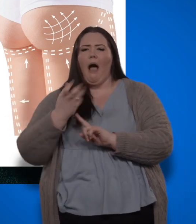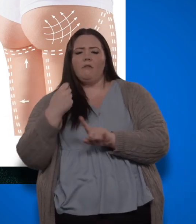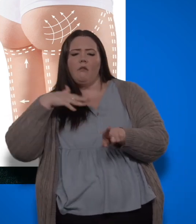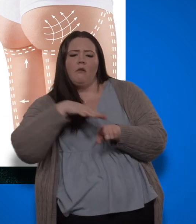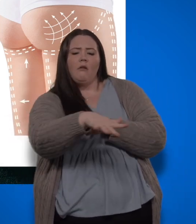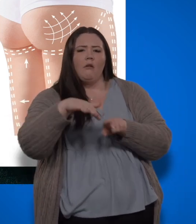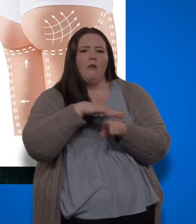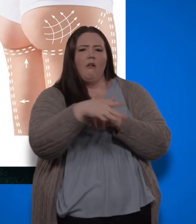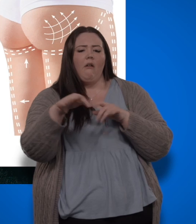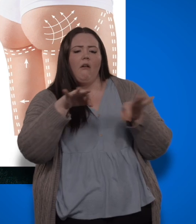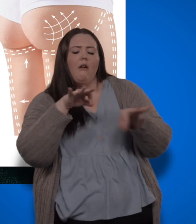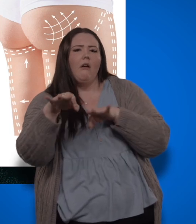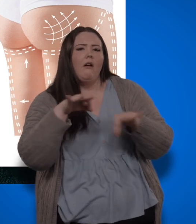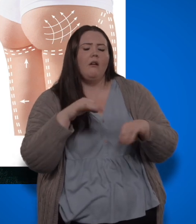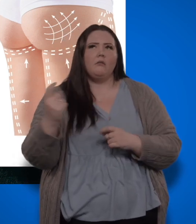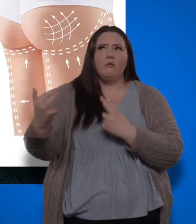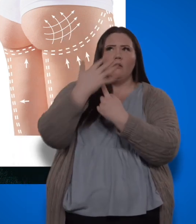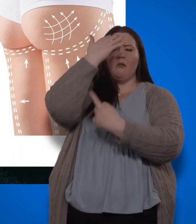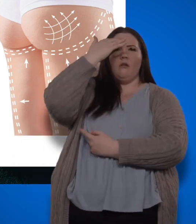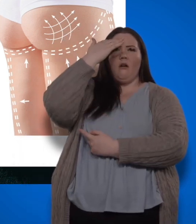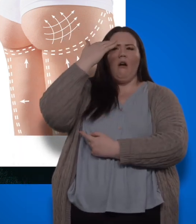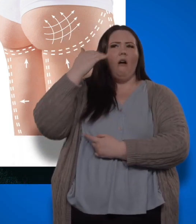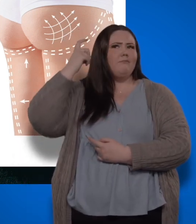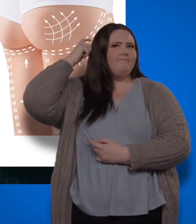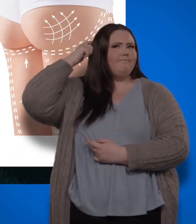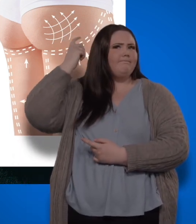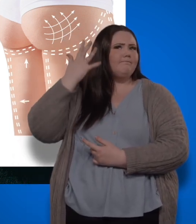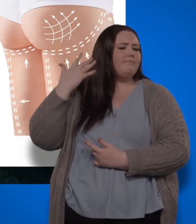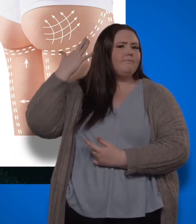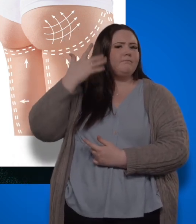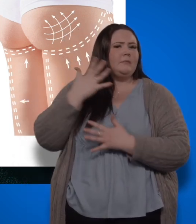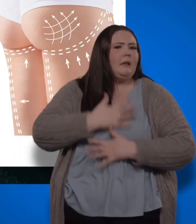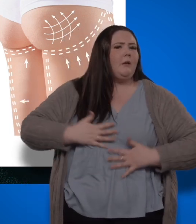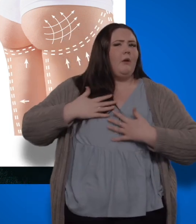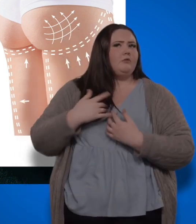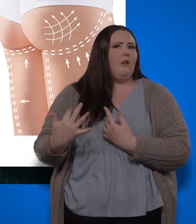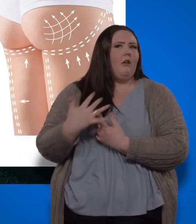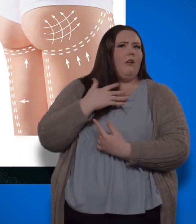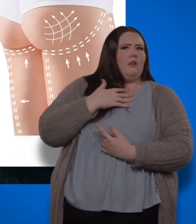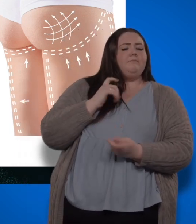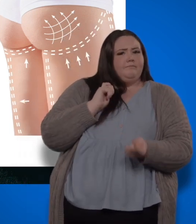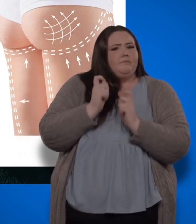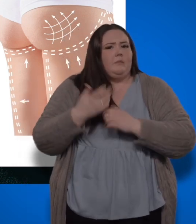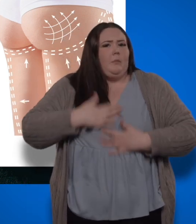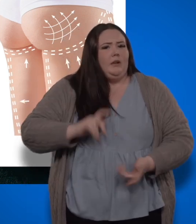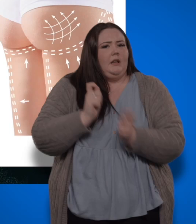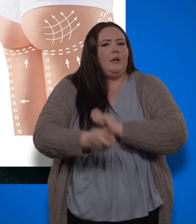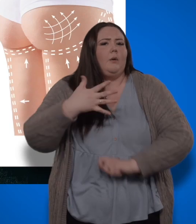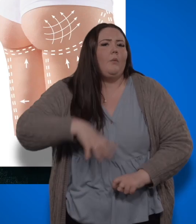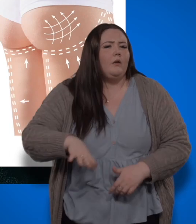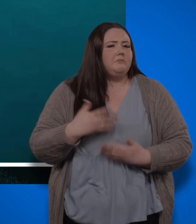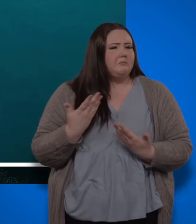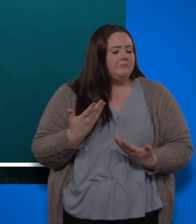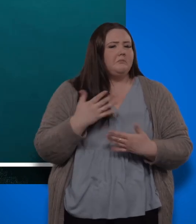hidden psychological, emotional, and commercial forces? There are other examples of low-tech